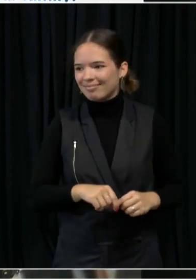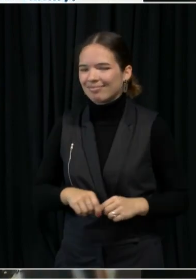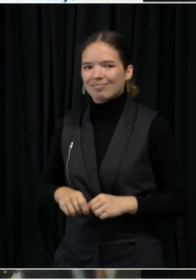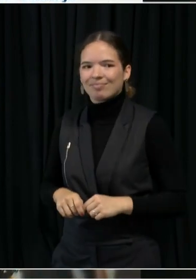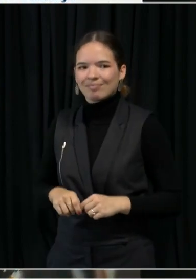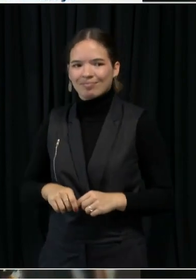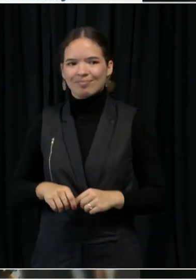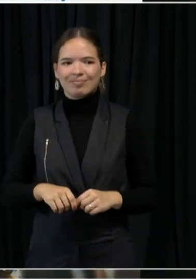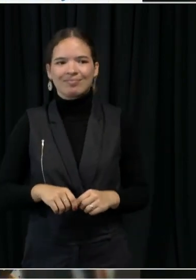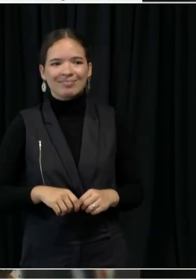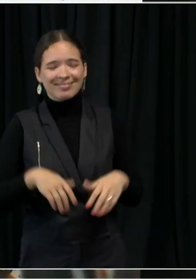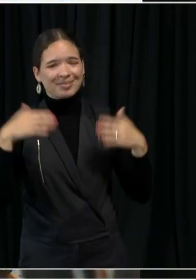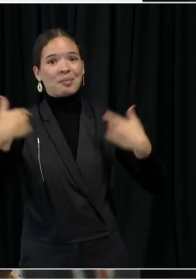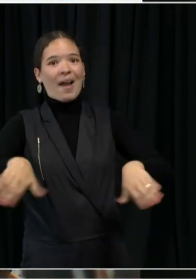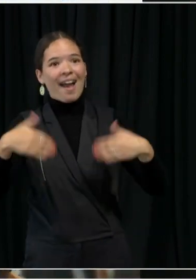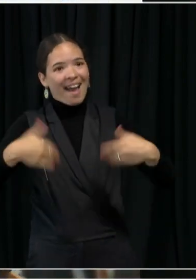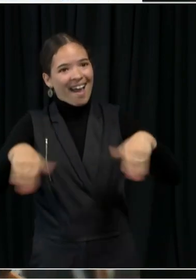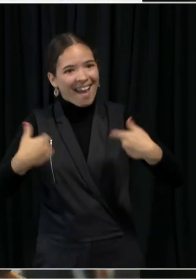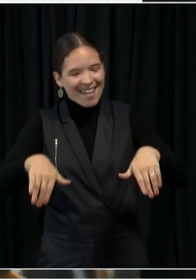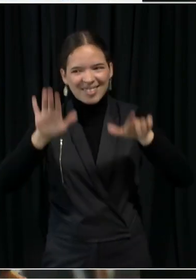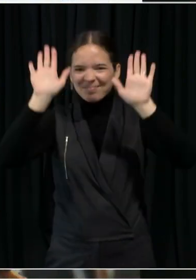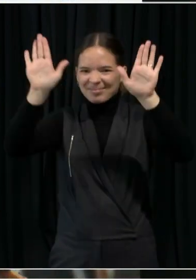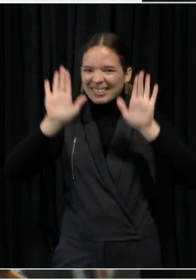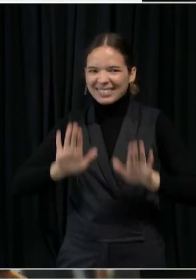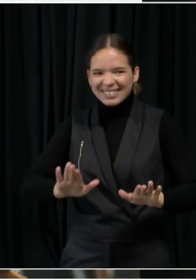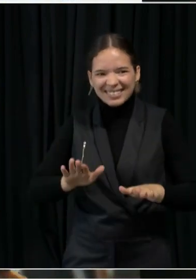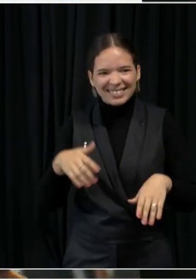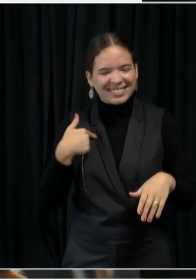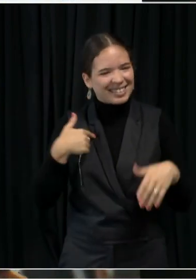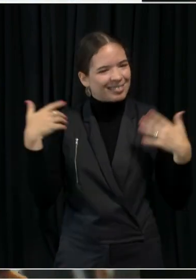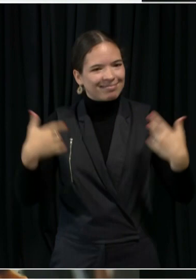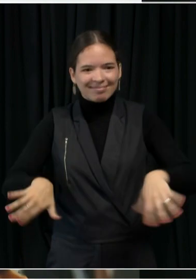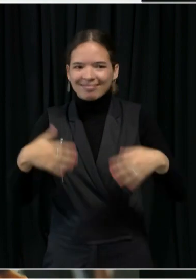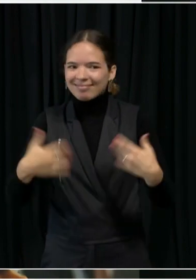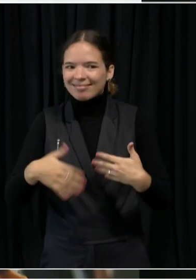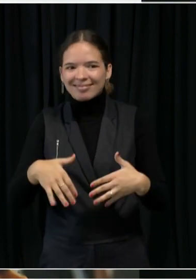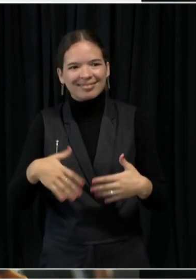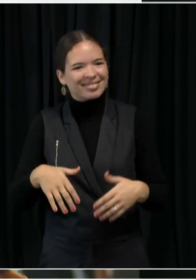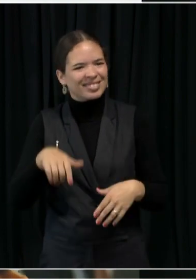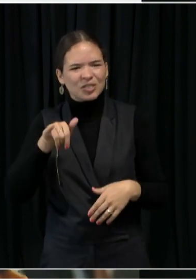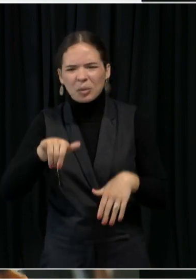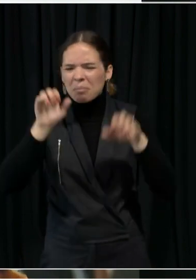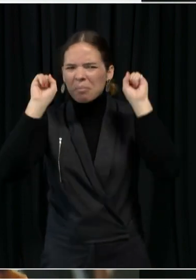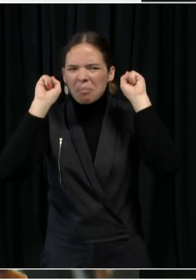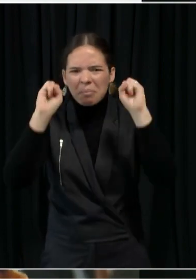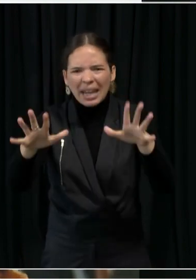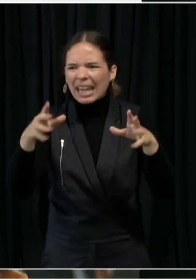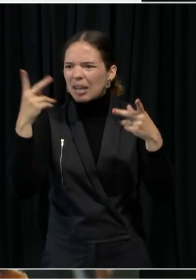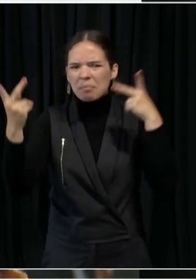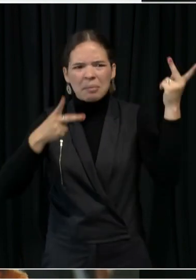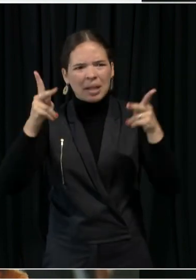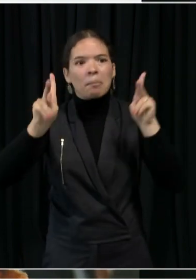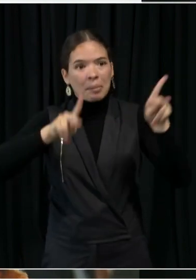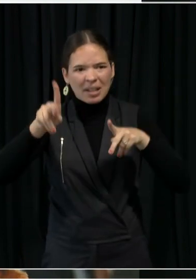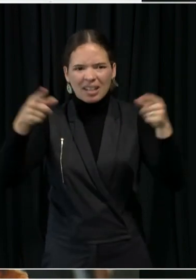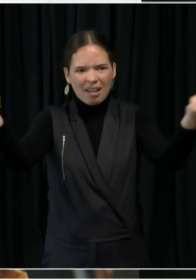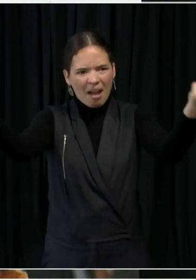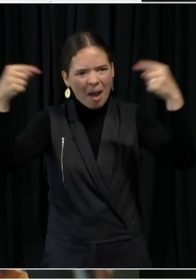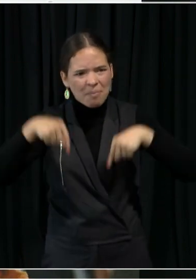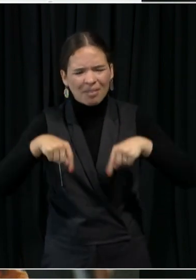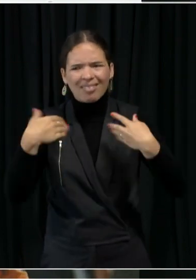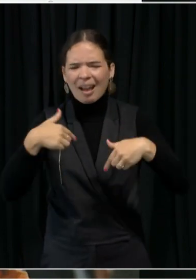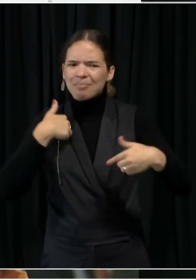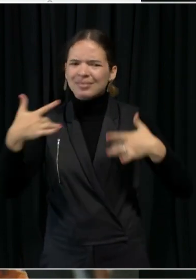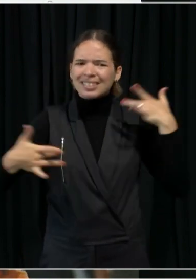Wow, this is fabulous, you know? I had no idea this was going to be such a wonderful gathering. It's really exciting. So thank you, Mayor Bowser, for